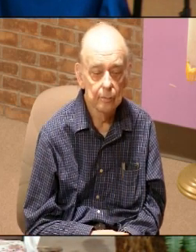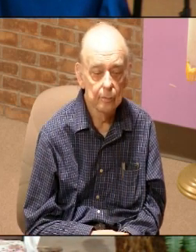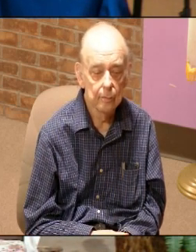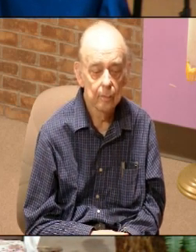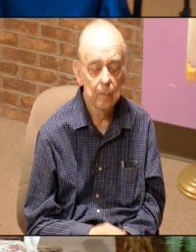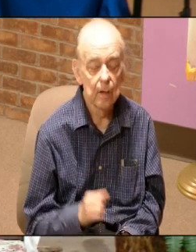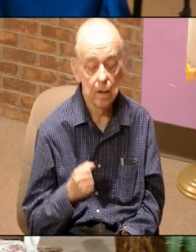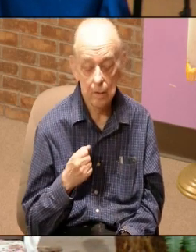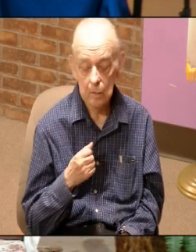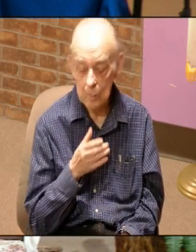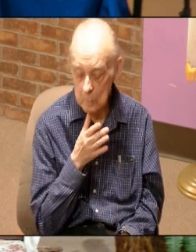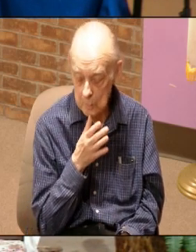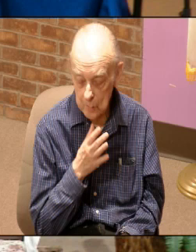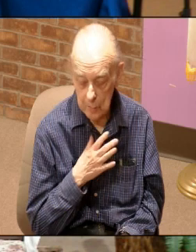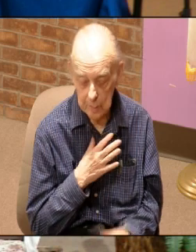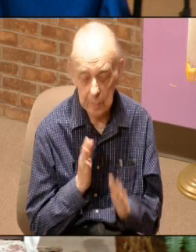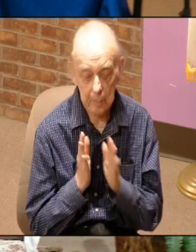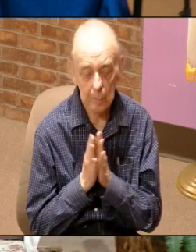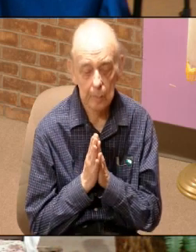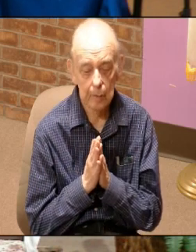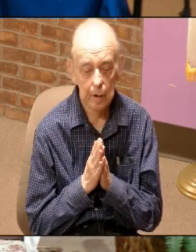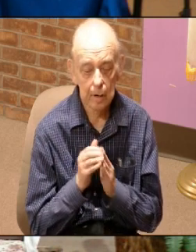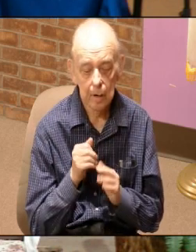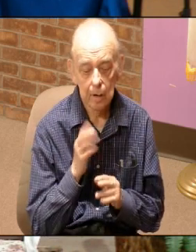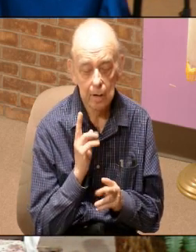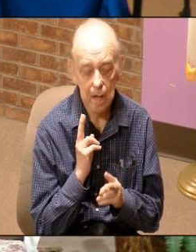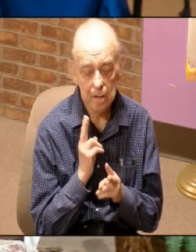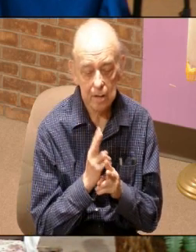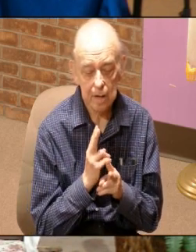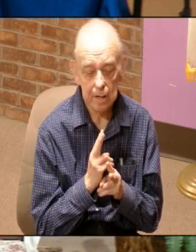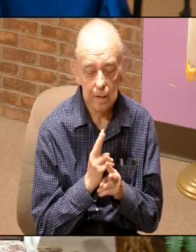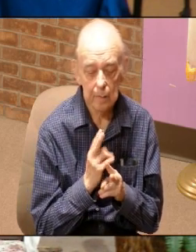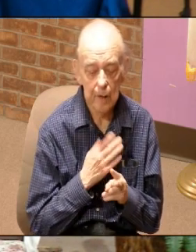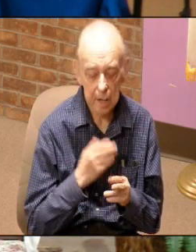Pray God you take care of him.